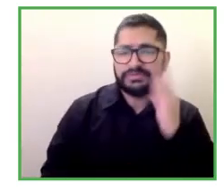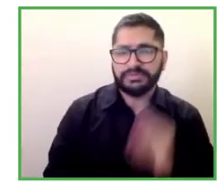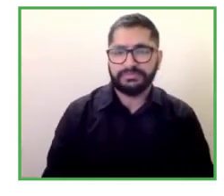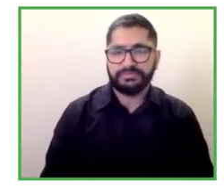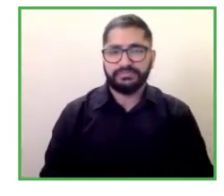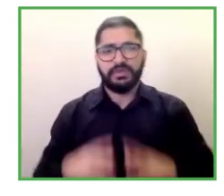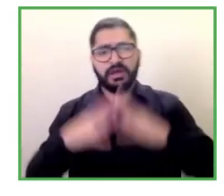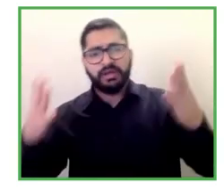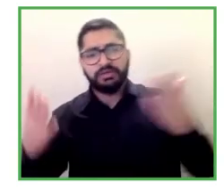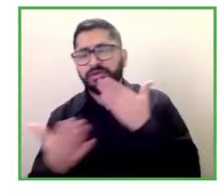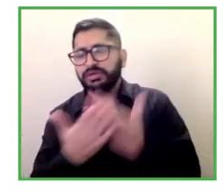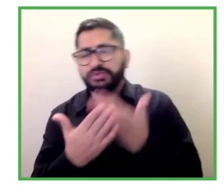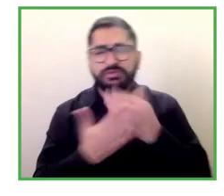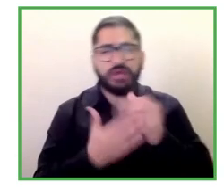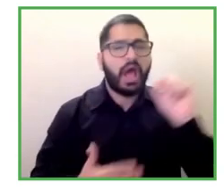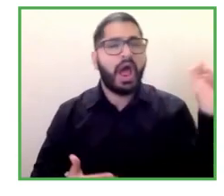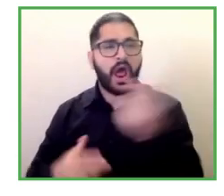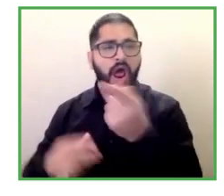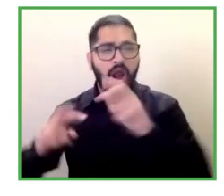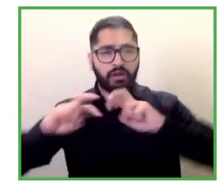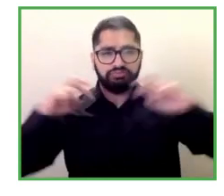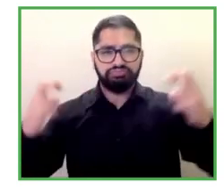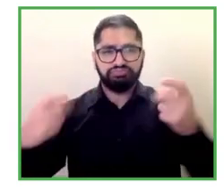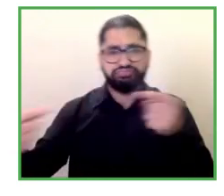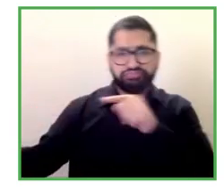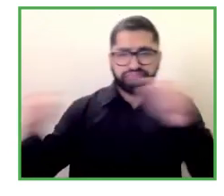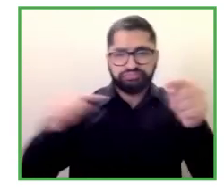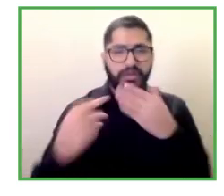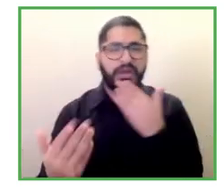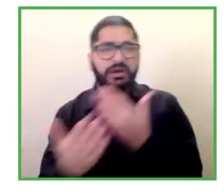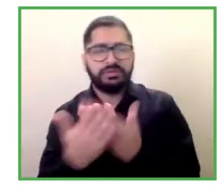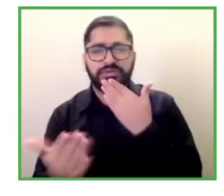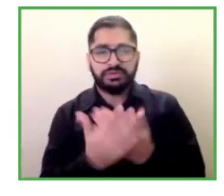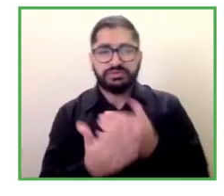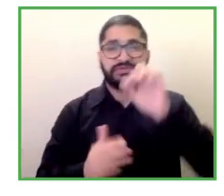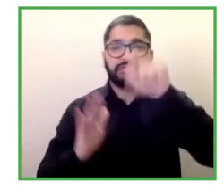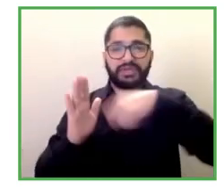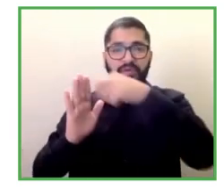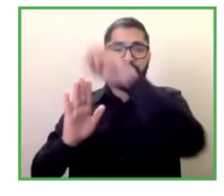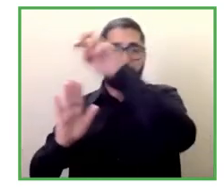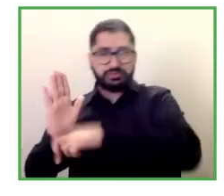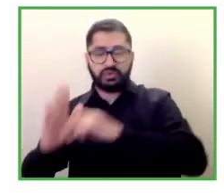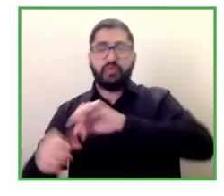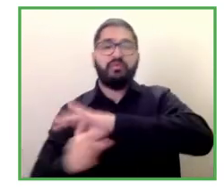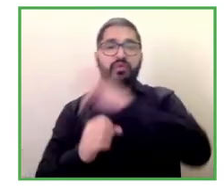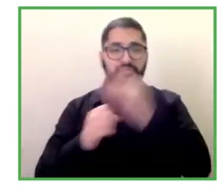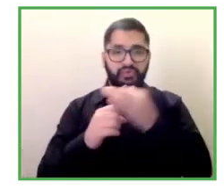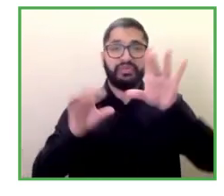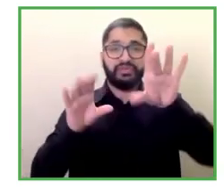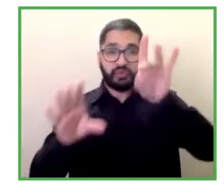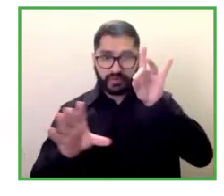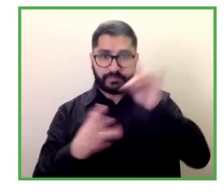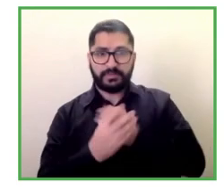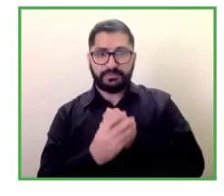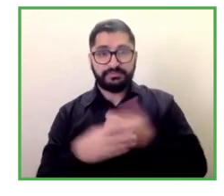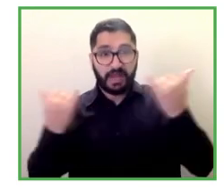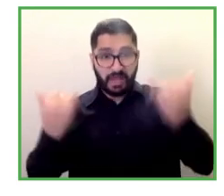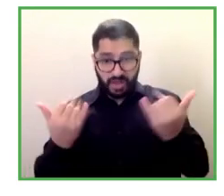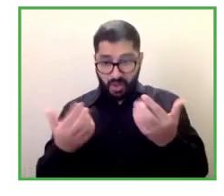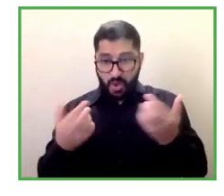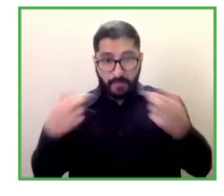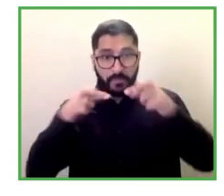thank every one of our speakers for presenting their projects and to give us the opportunity to